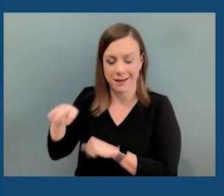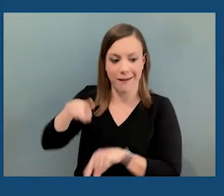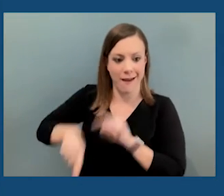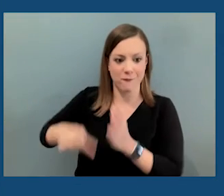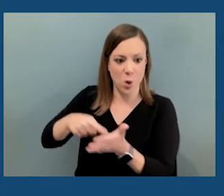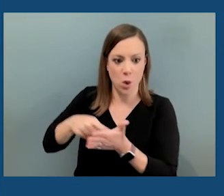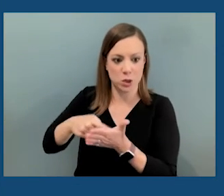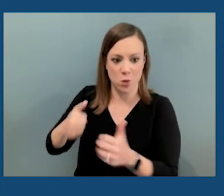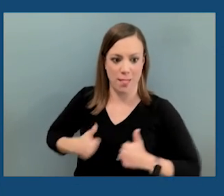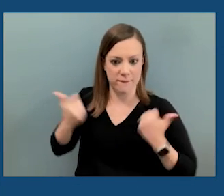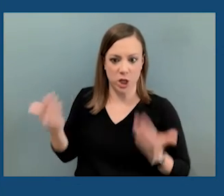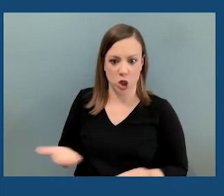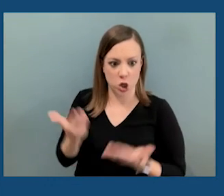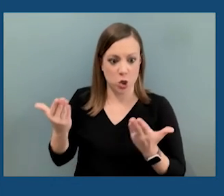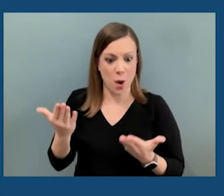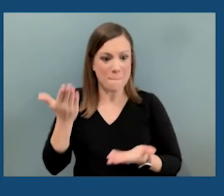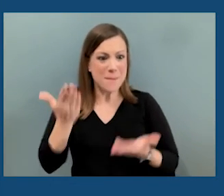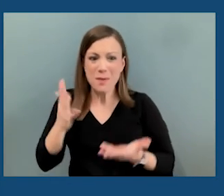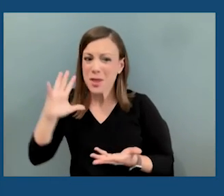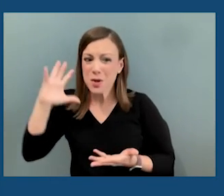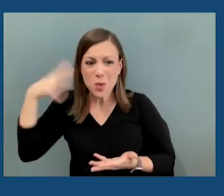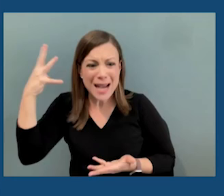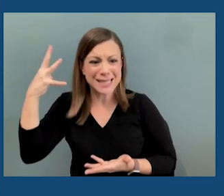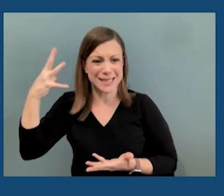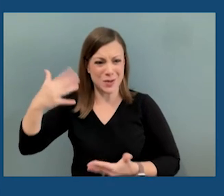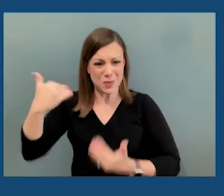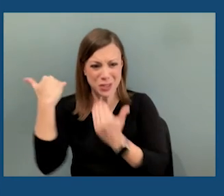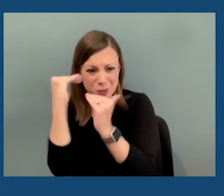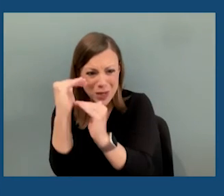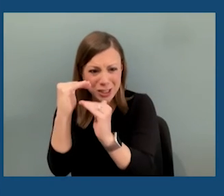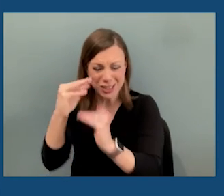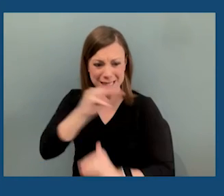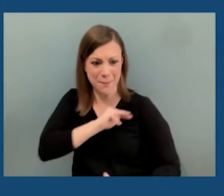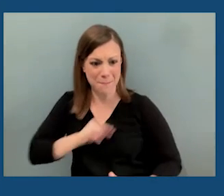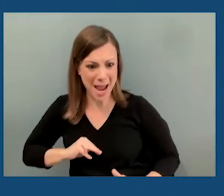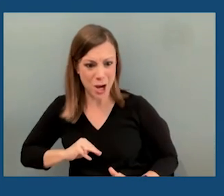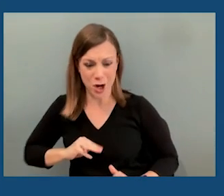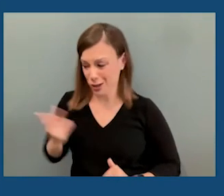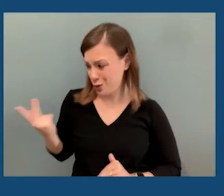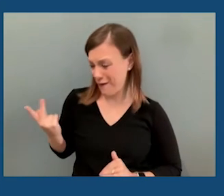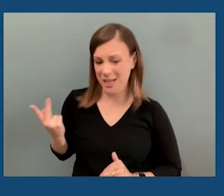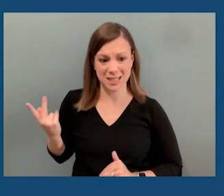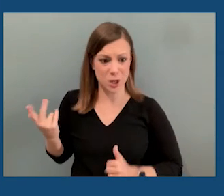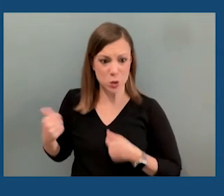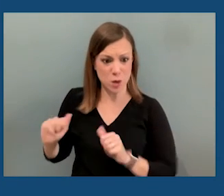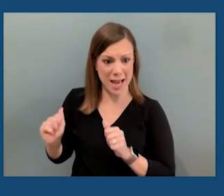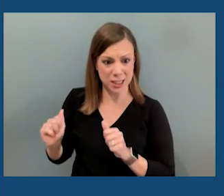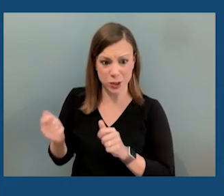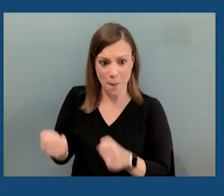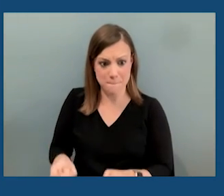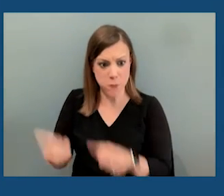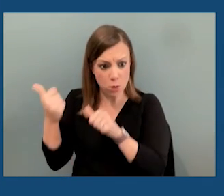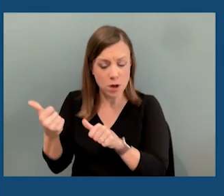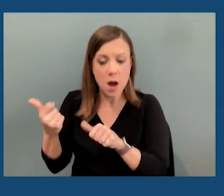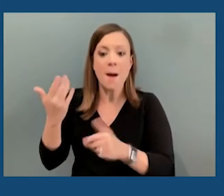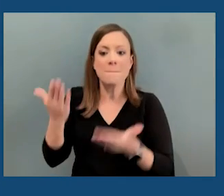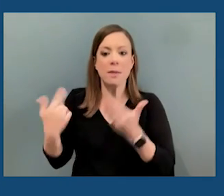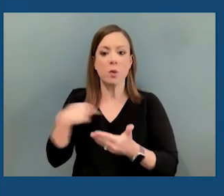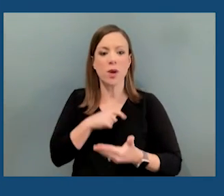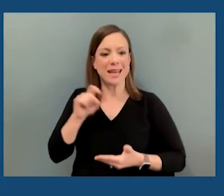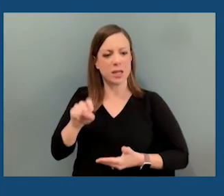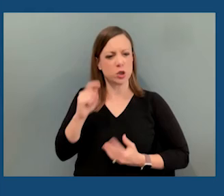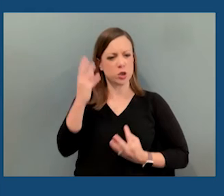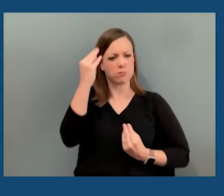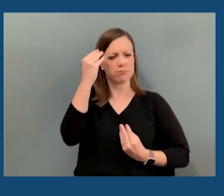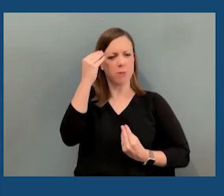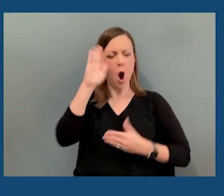that the mayor and I have been trying to get rid of are holding us back. Maybe should we just be a little more expansive and look at all the possibilities